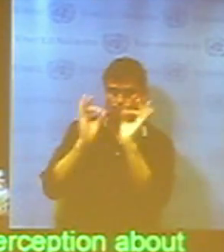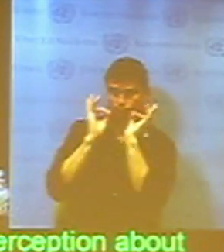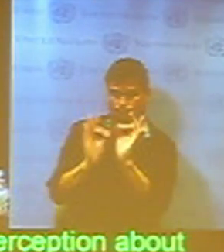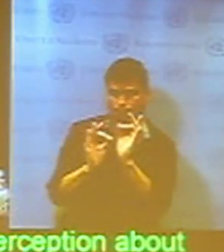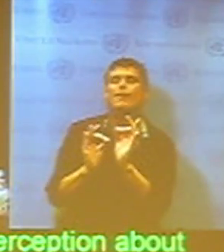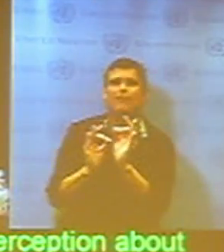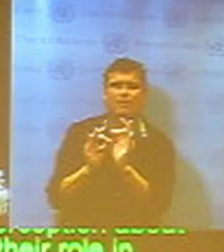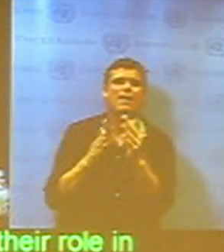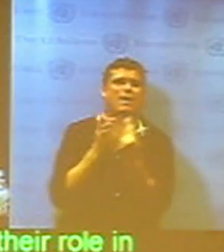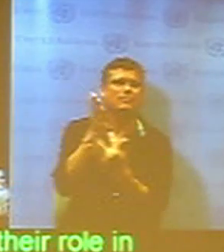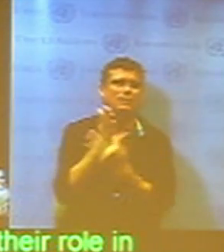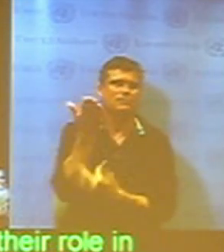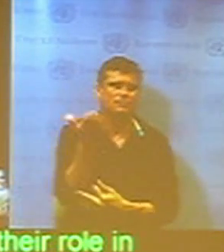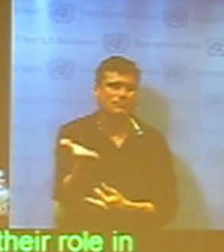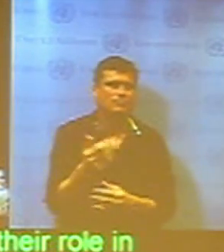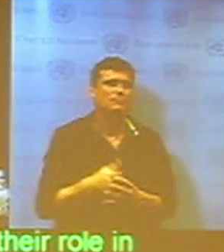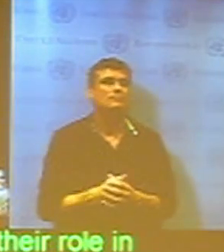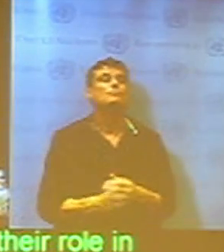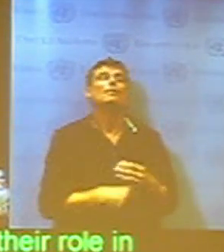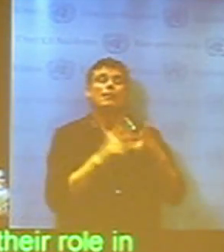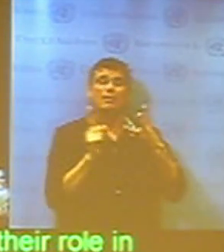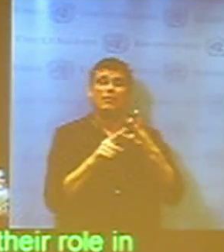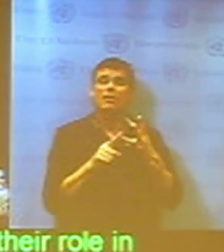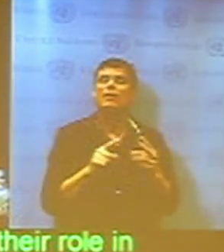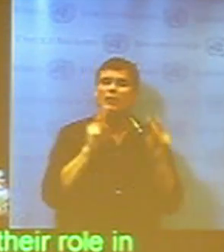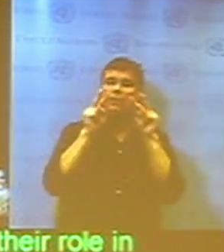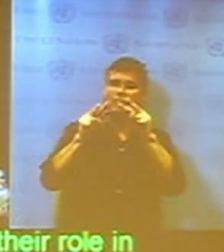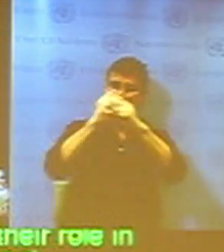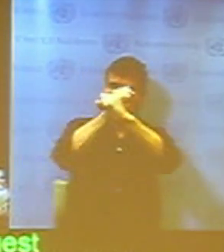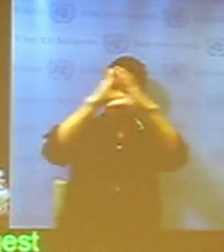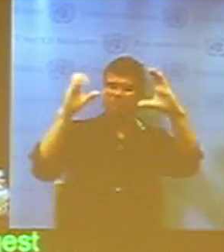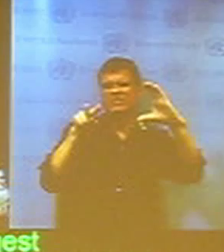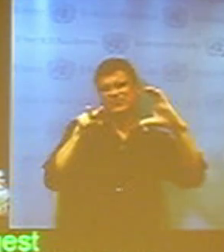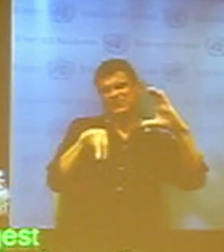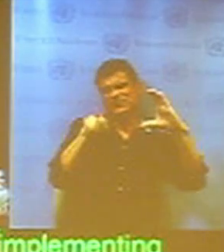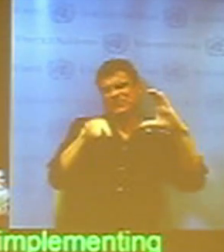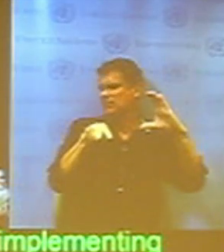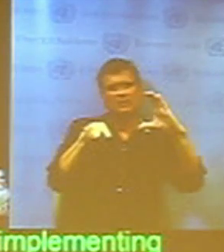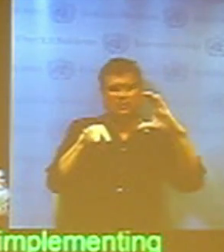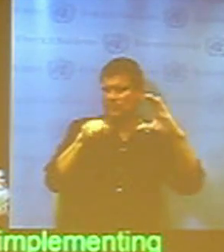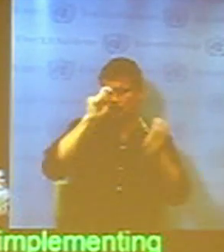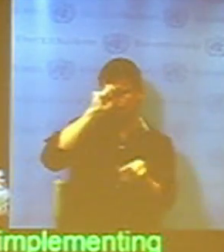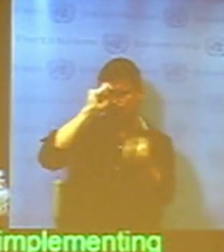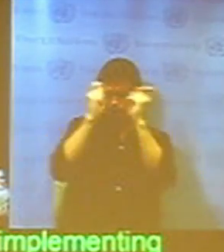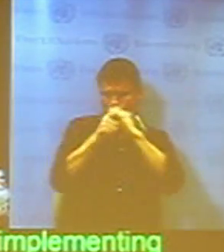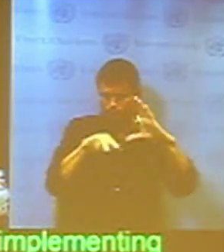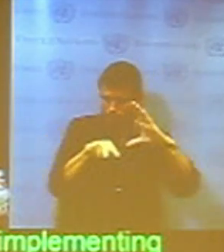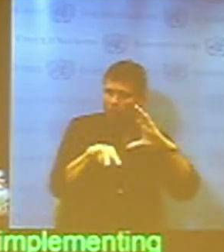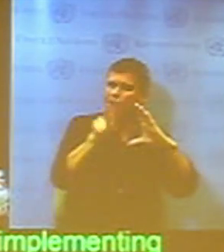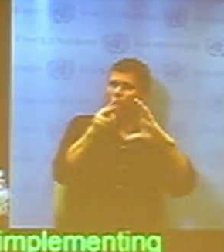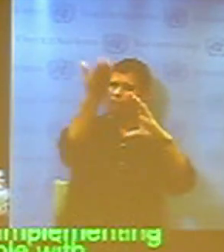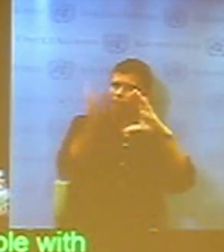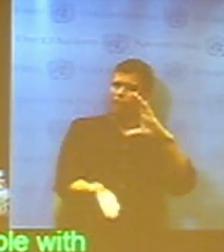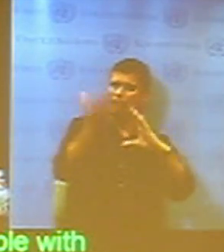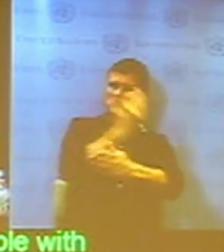face early in implementing sport programs for people with disabilities is that the society doesn't expect that they should be able to